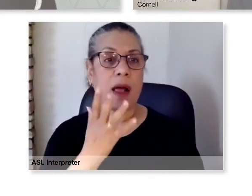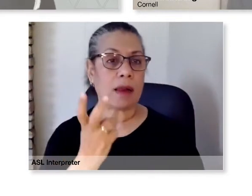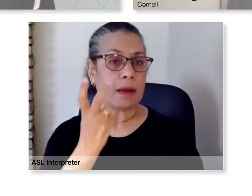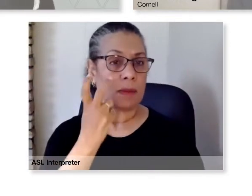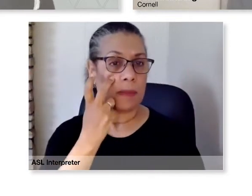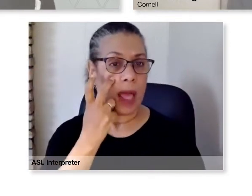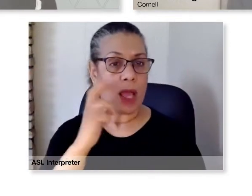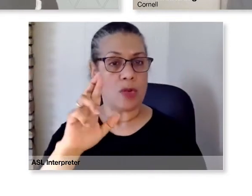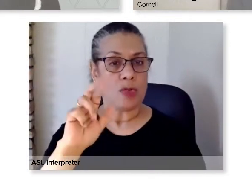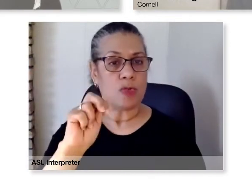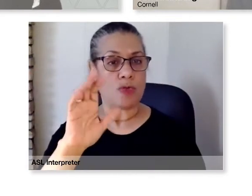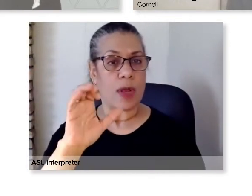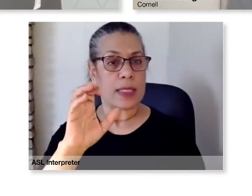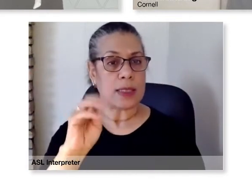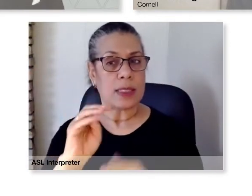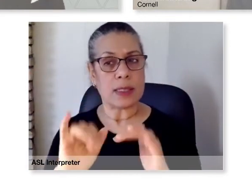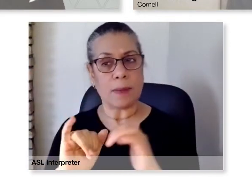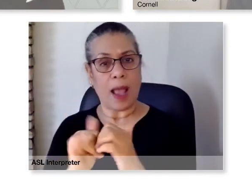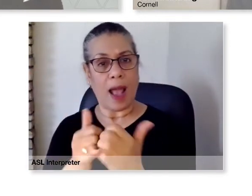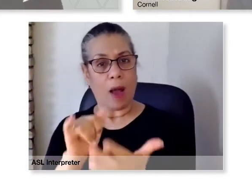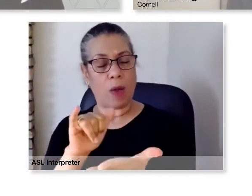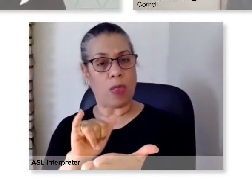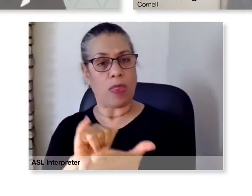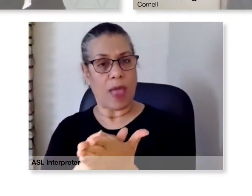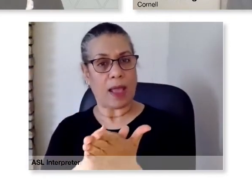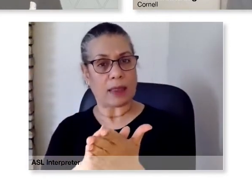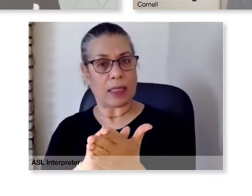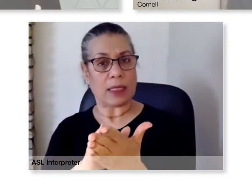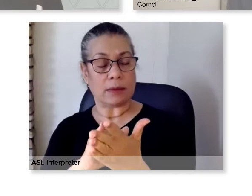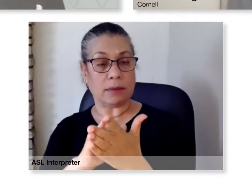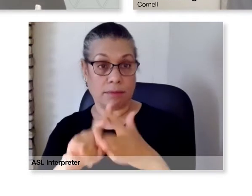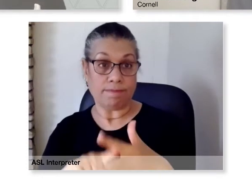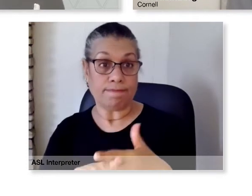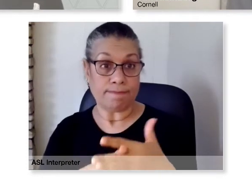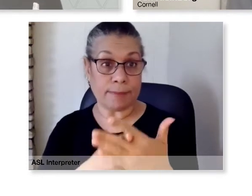and the way that that might actually implement particular types of discrimination.